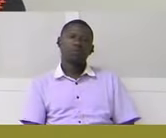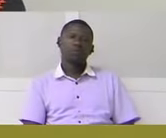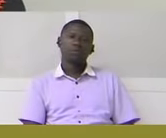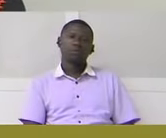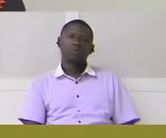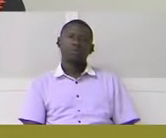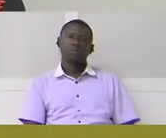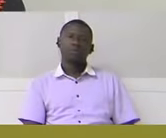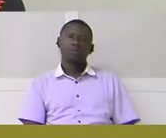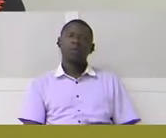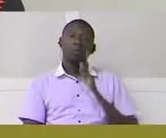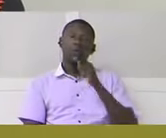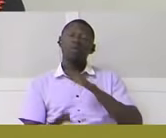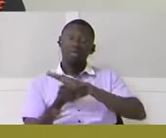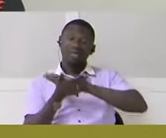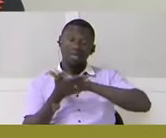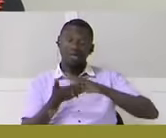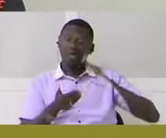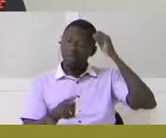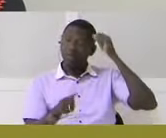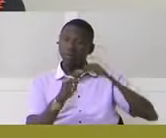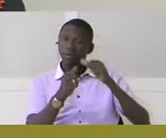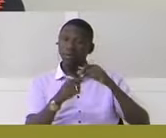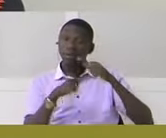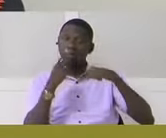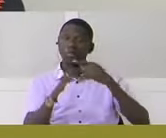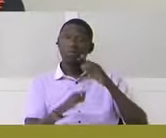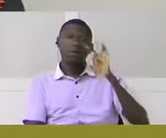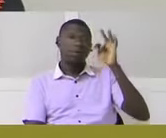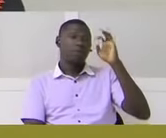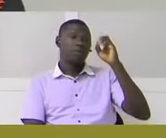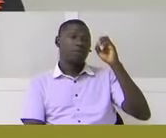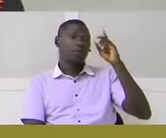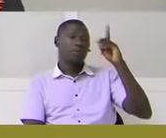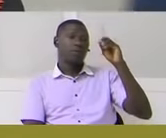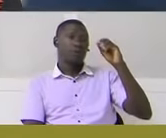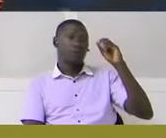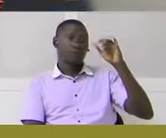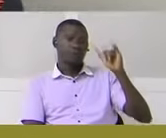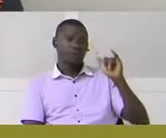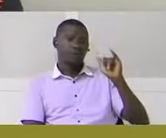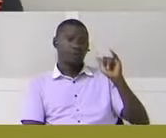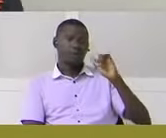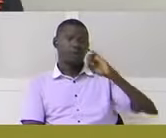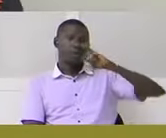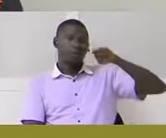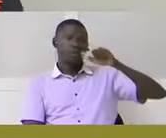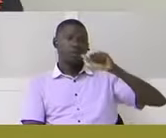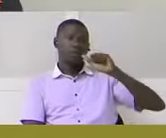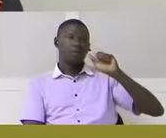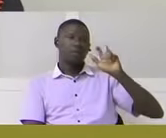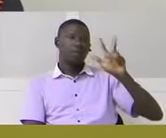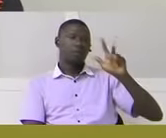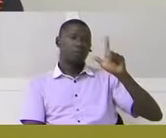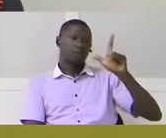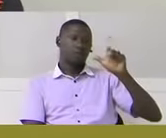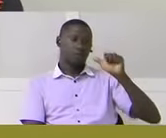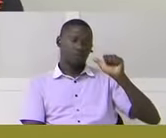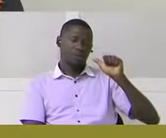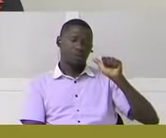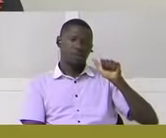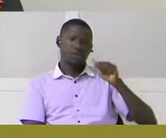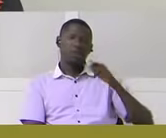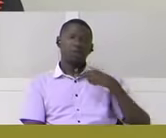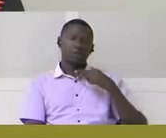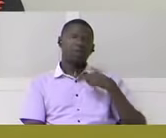you clearly remember that in the case of Fode Jaula, the victims were taken overseas for treatment, that is those that survived, and then a